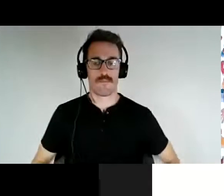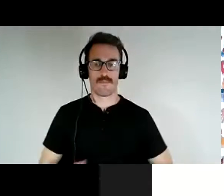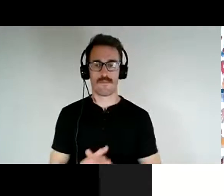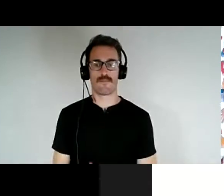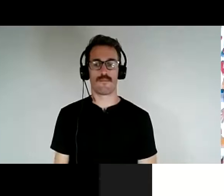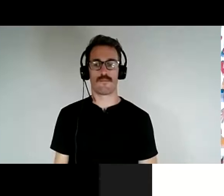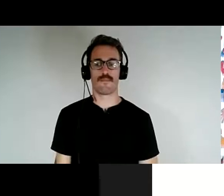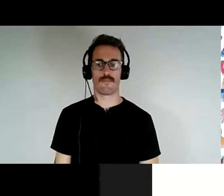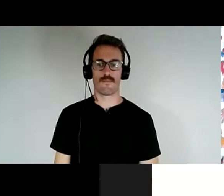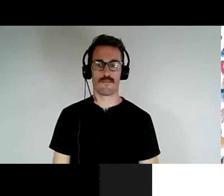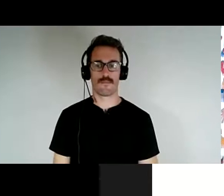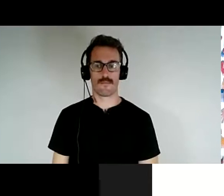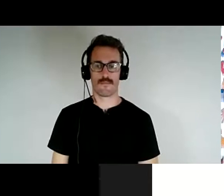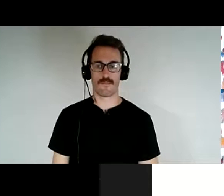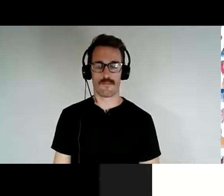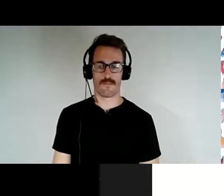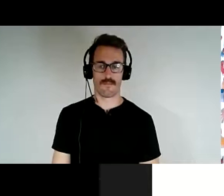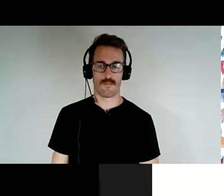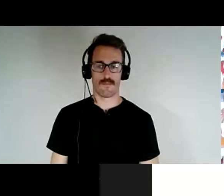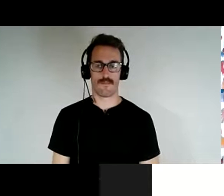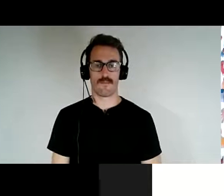No, I can't see anything.